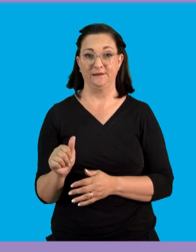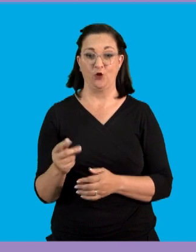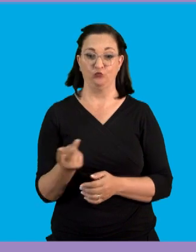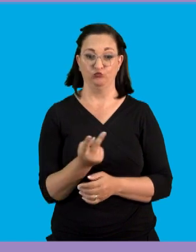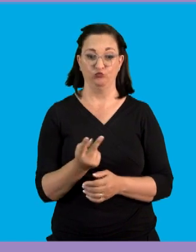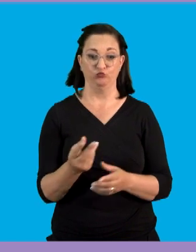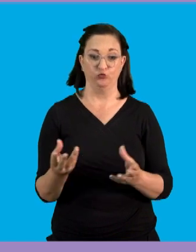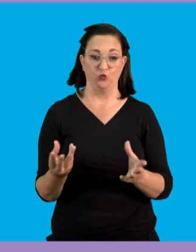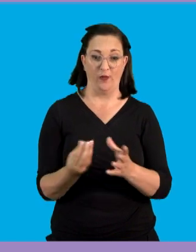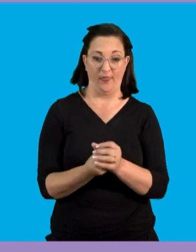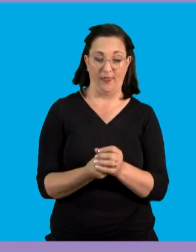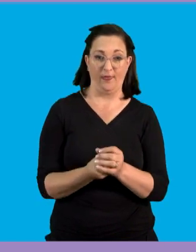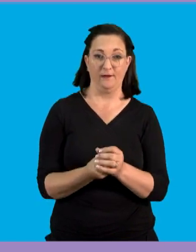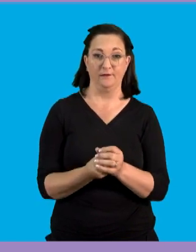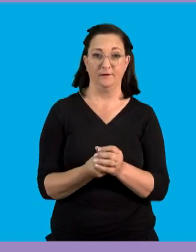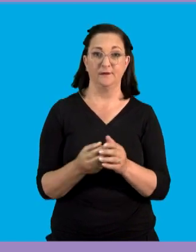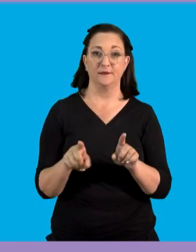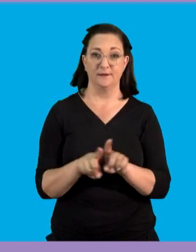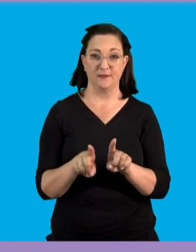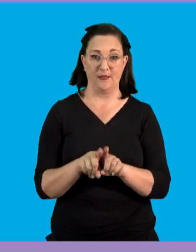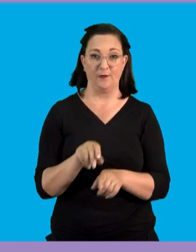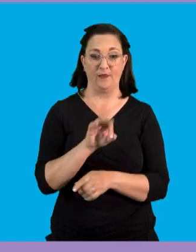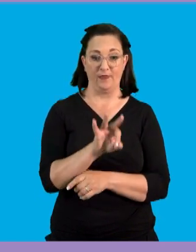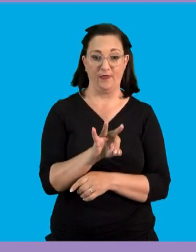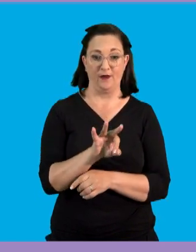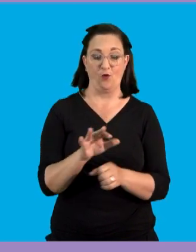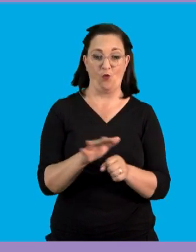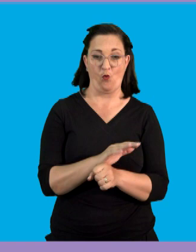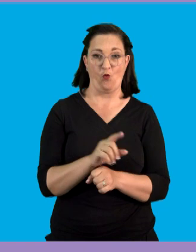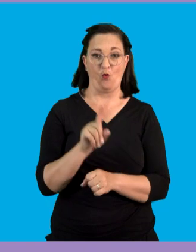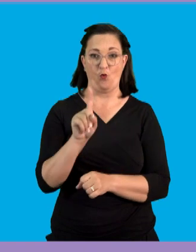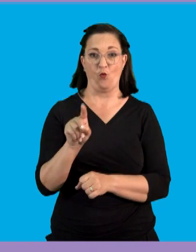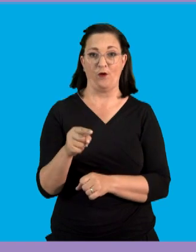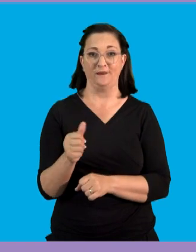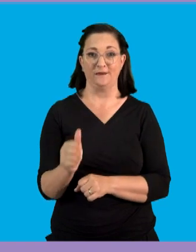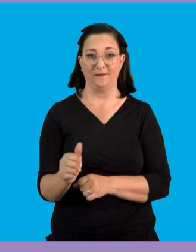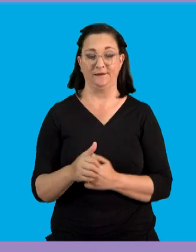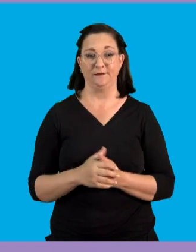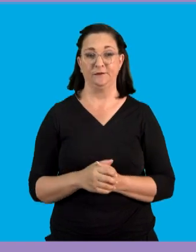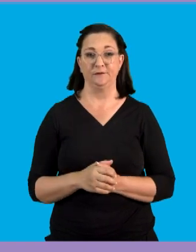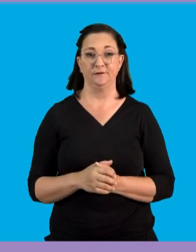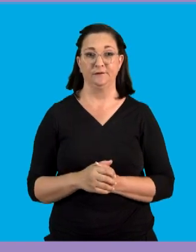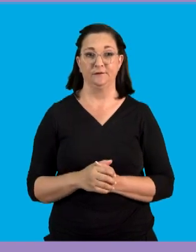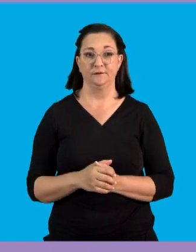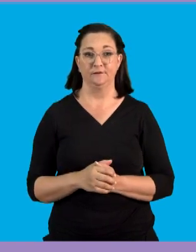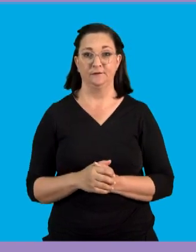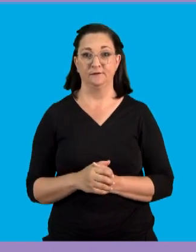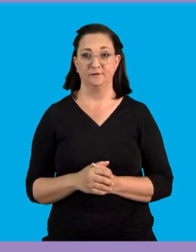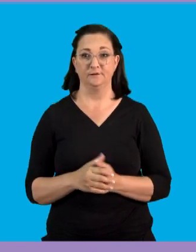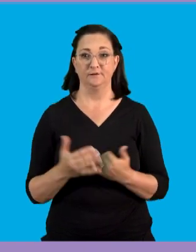1/6 there, and if I add these two, this is going to be 3 wholes and